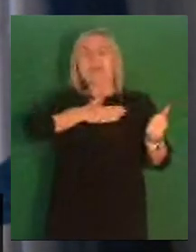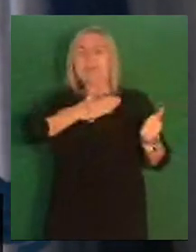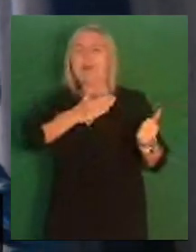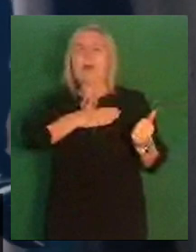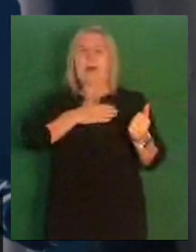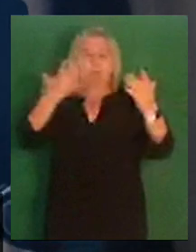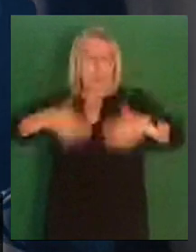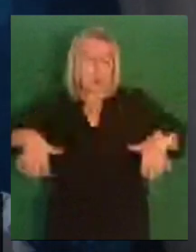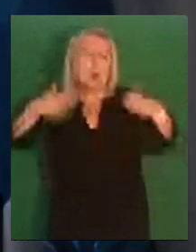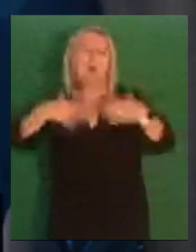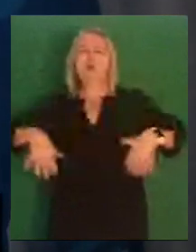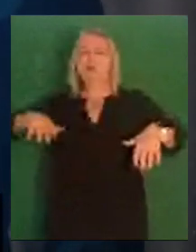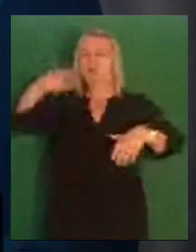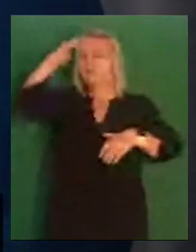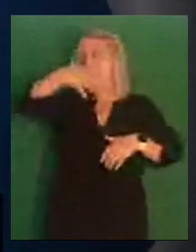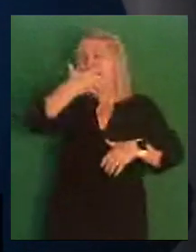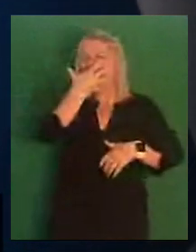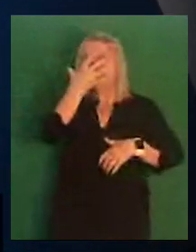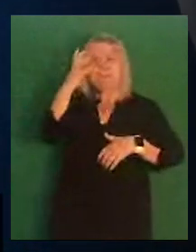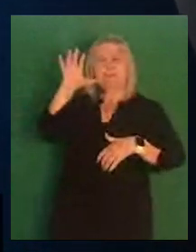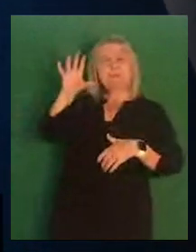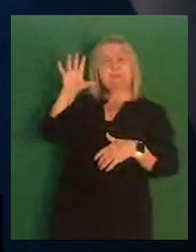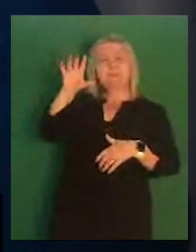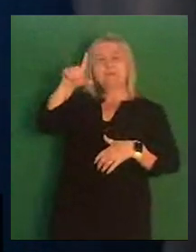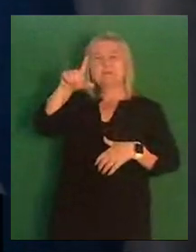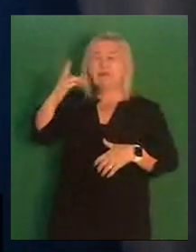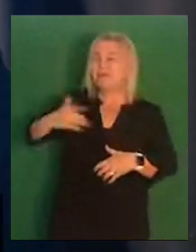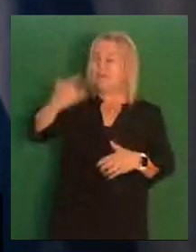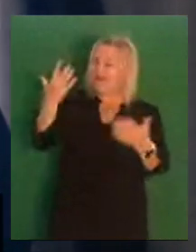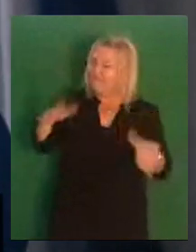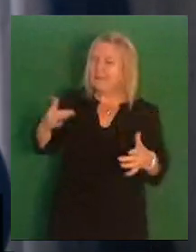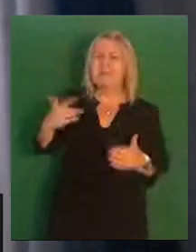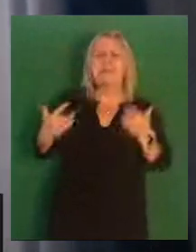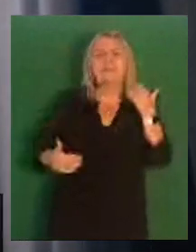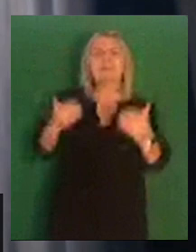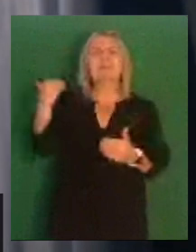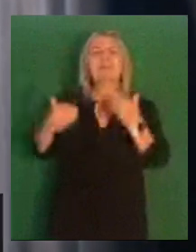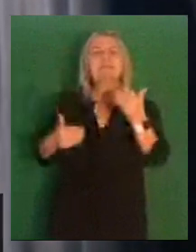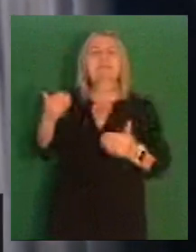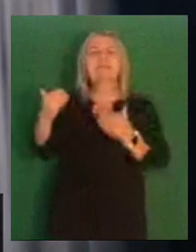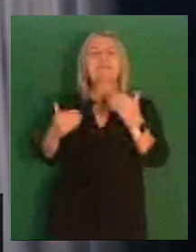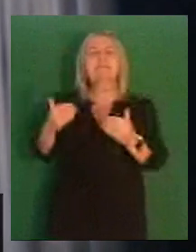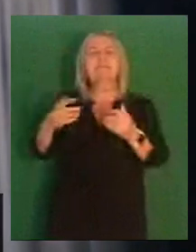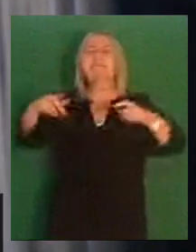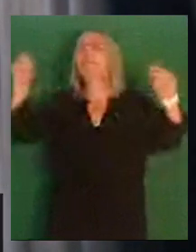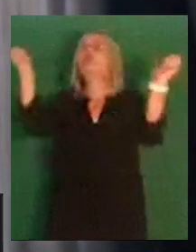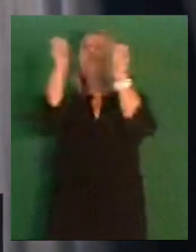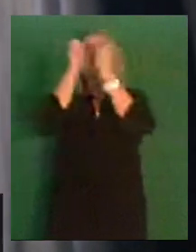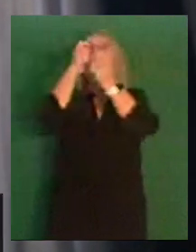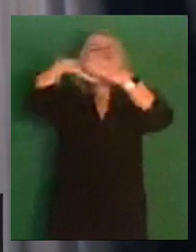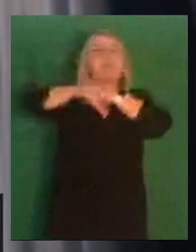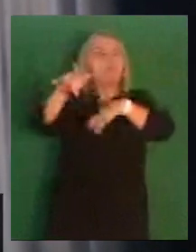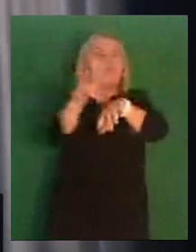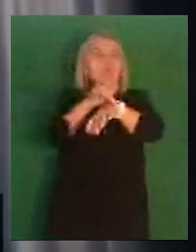my masks, all the lives I've lived behind the heavy curtains,